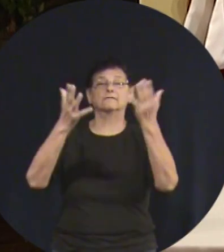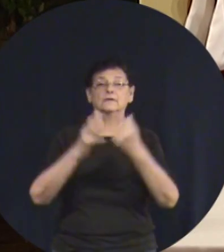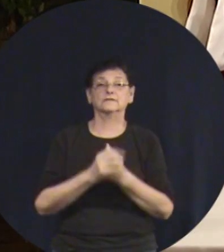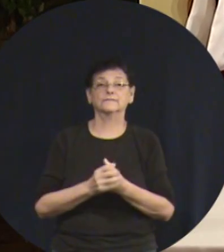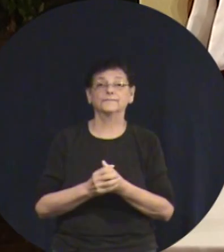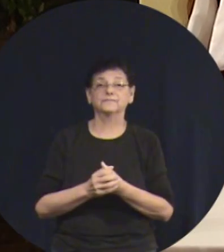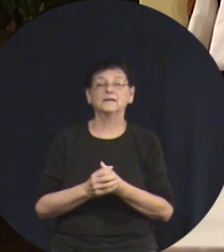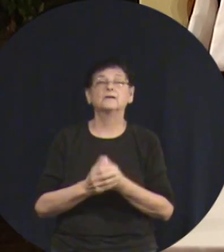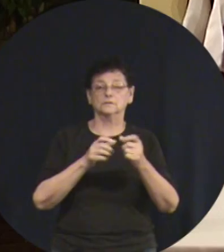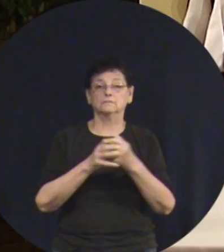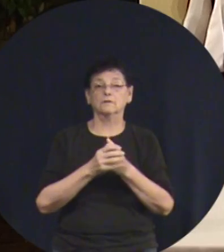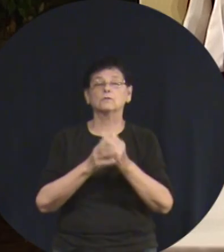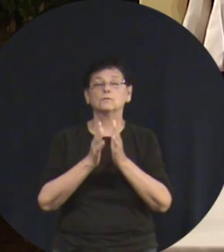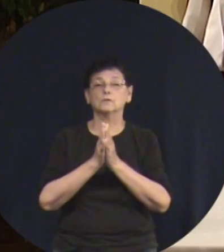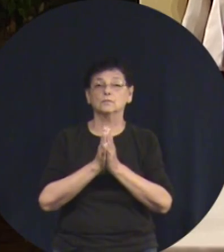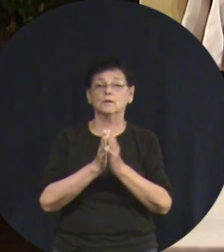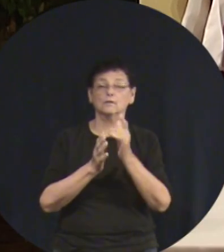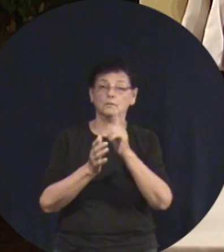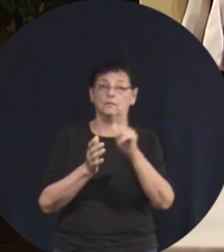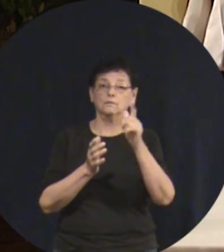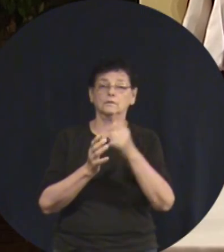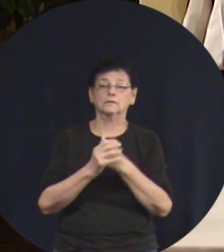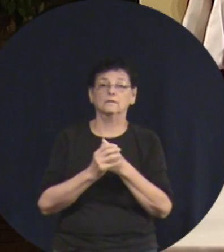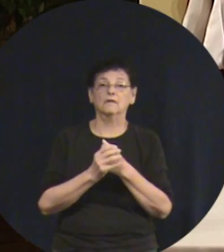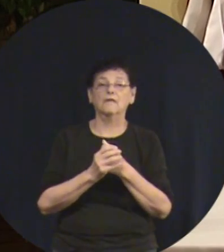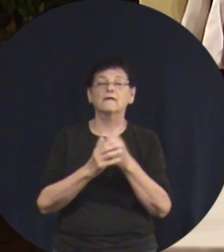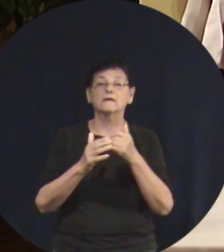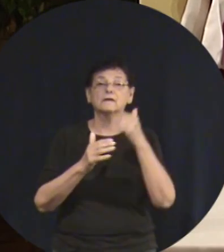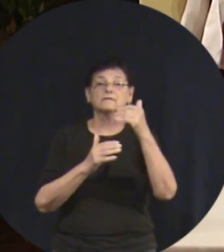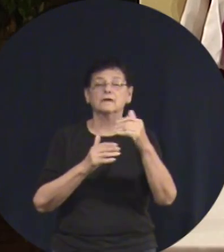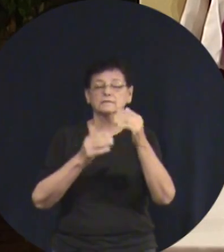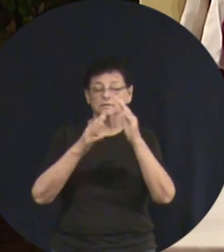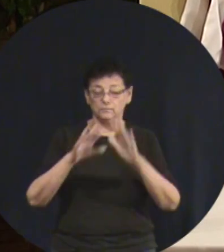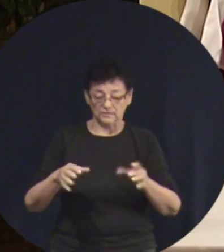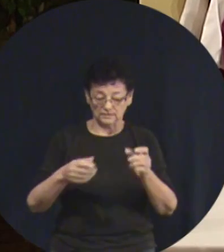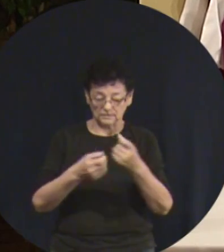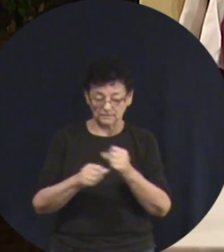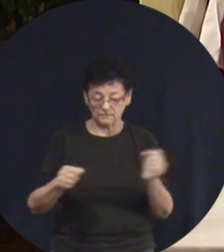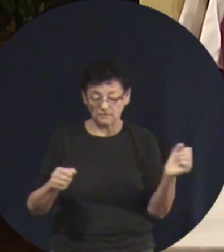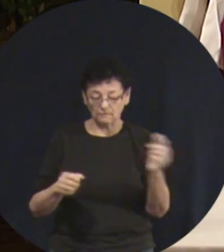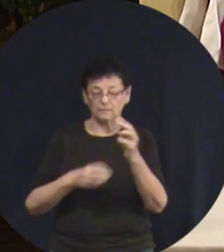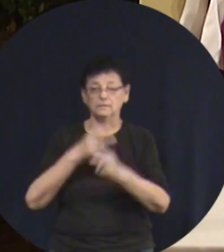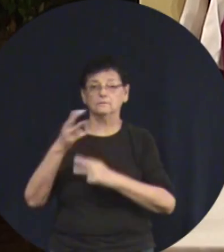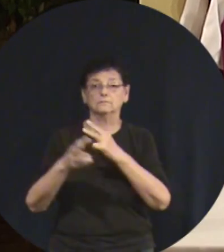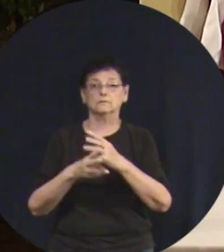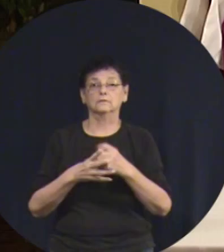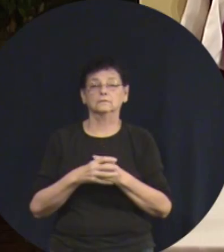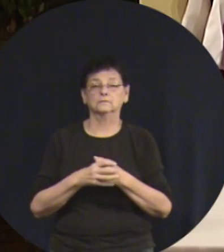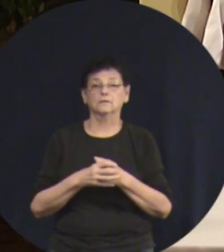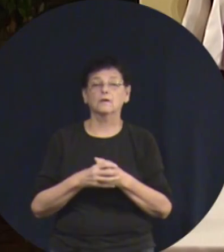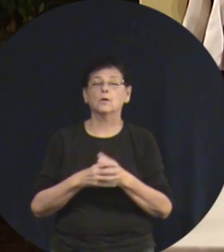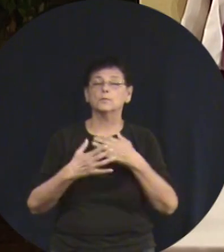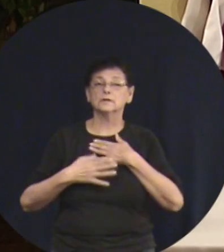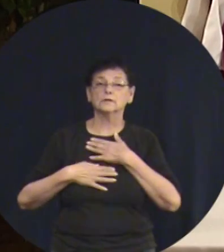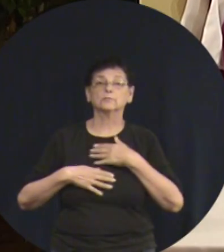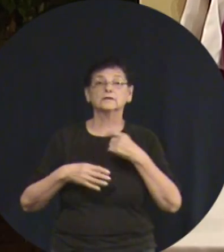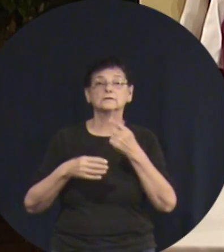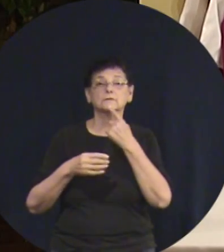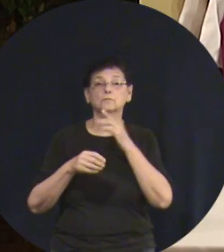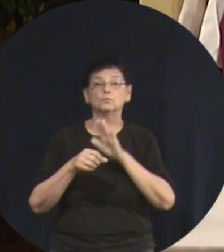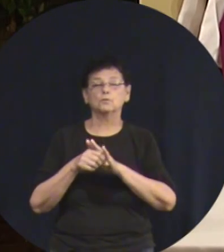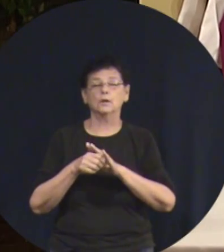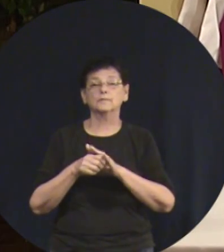sacrifice. Look, we pray, upon the oblation of your church and recognizing the sacrificial victim by whose death you will to reconcile